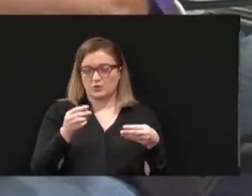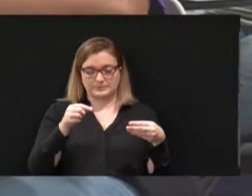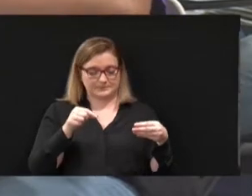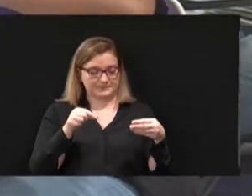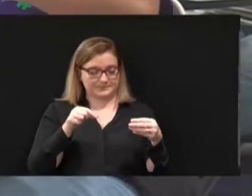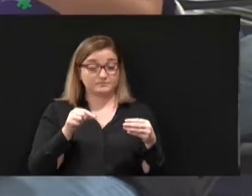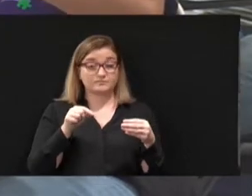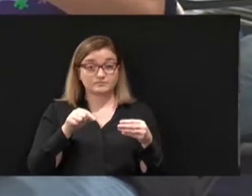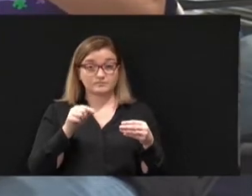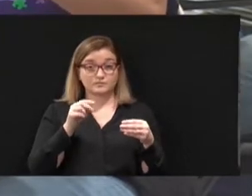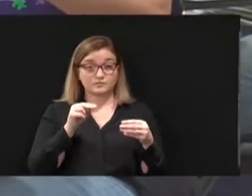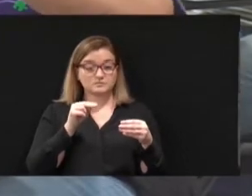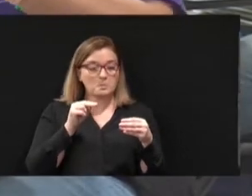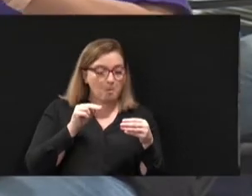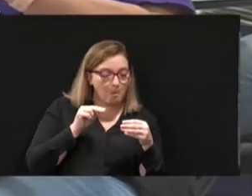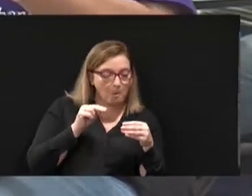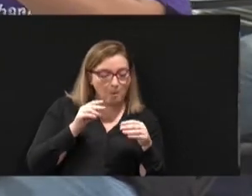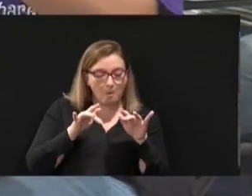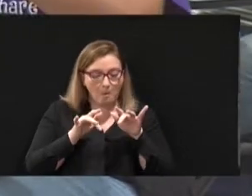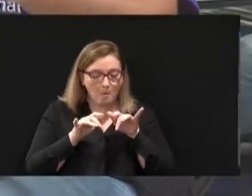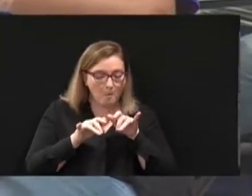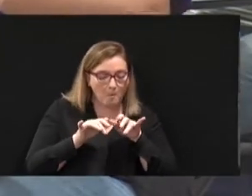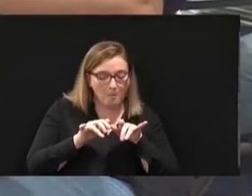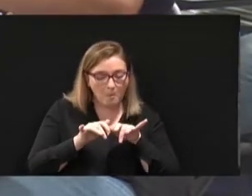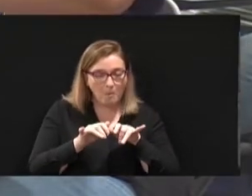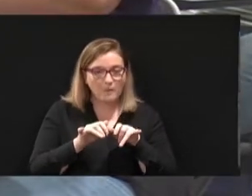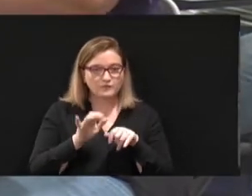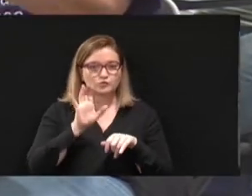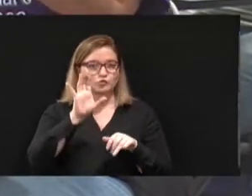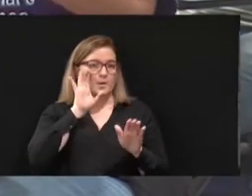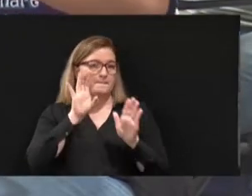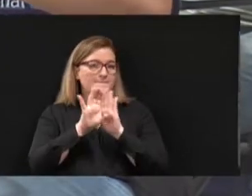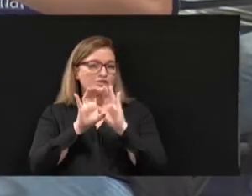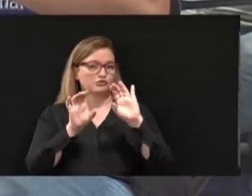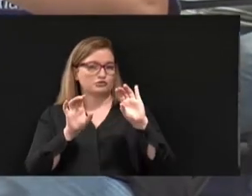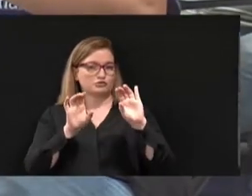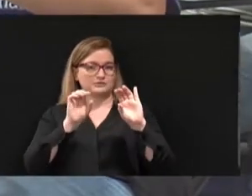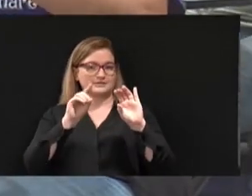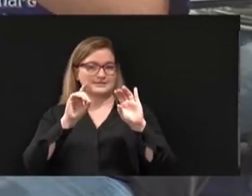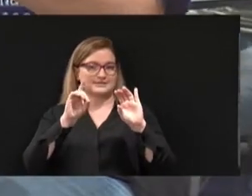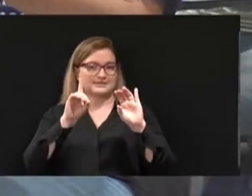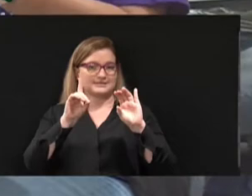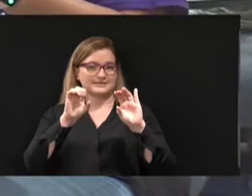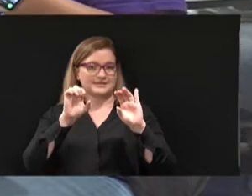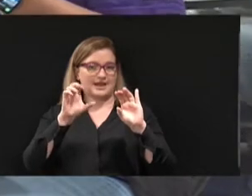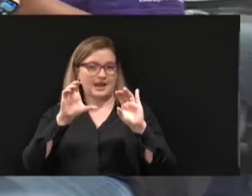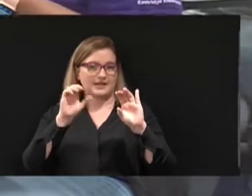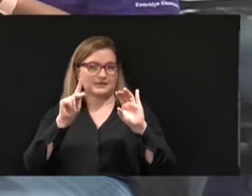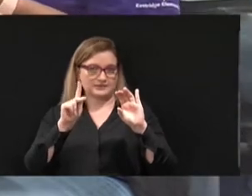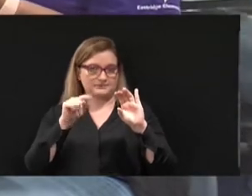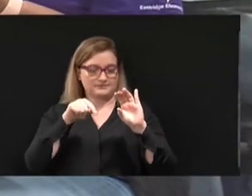and feel free to look through your picture deck if you want to for just a quick second. It's basically